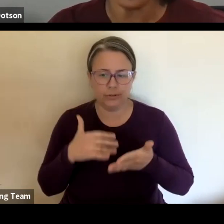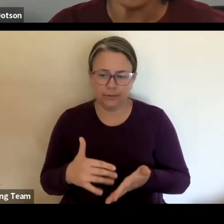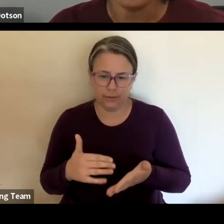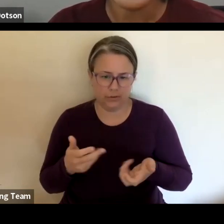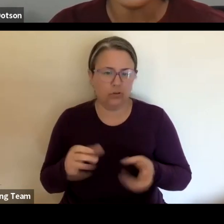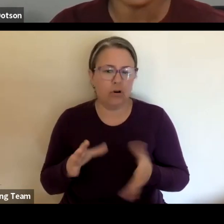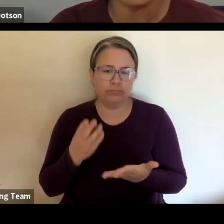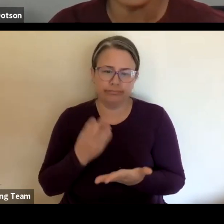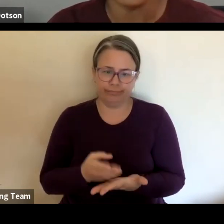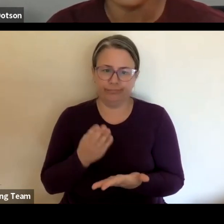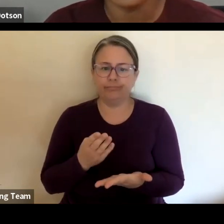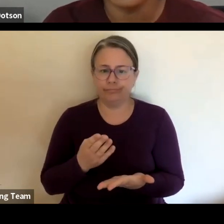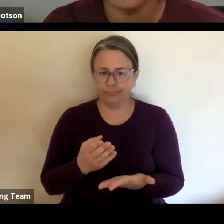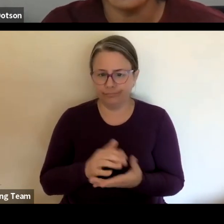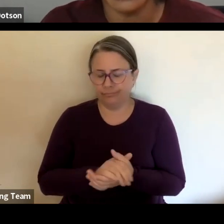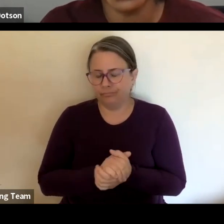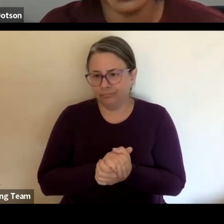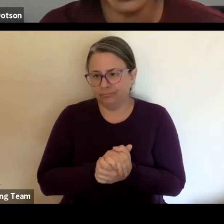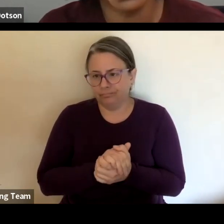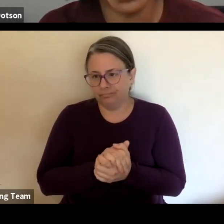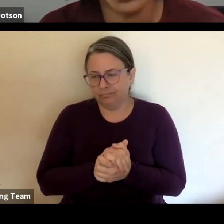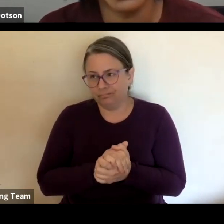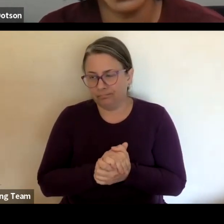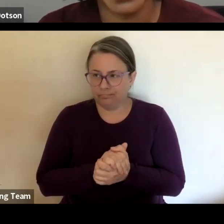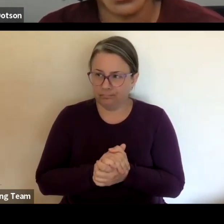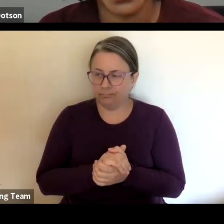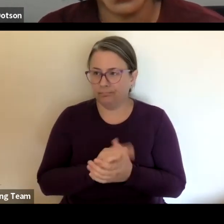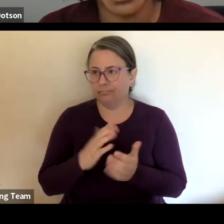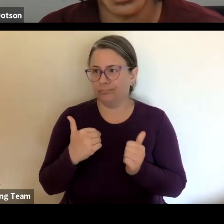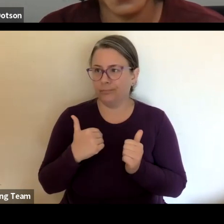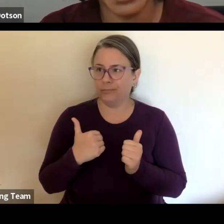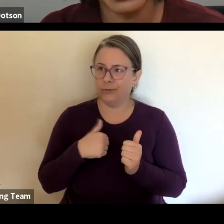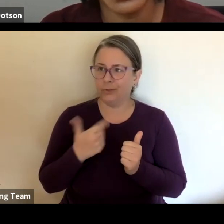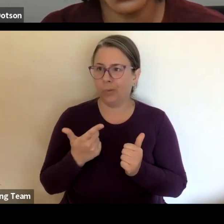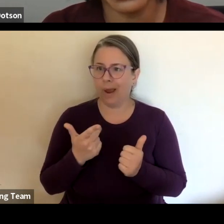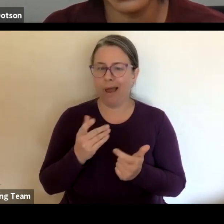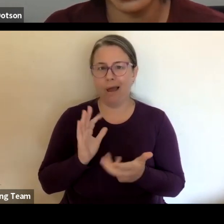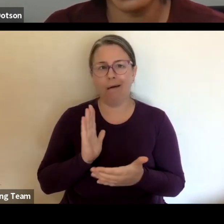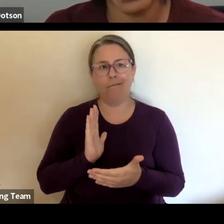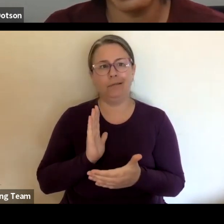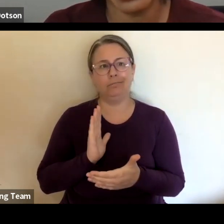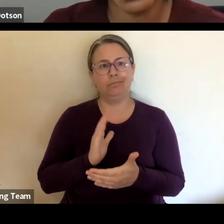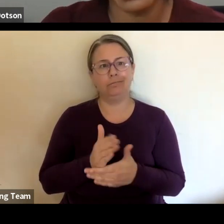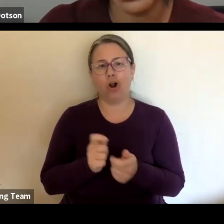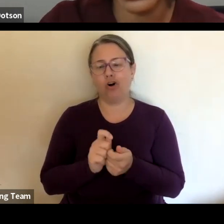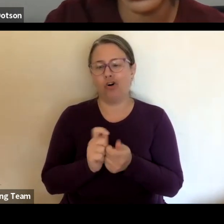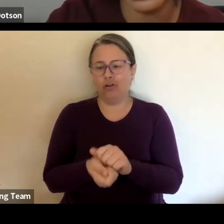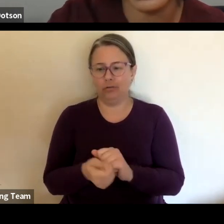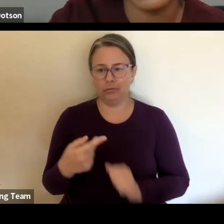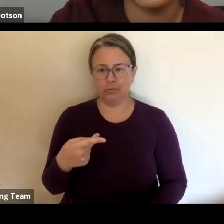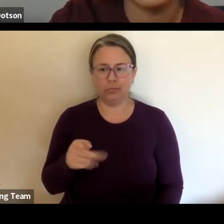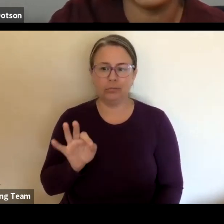basically altered prefrontal connections to other parts of the brain. And that tends to